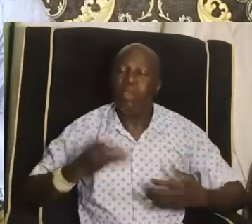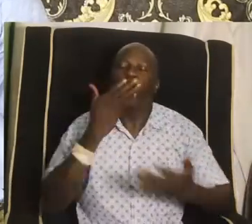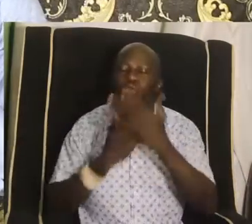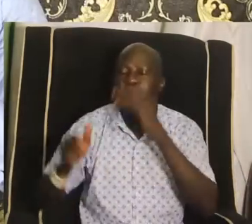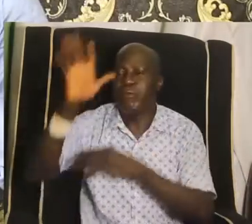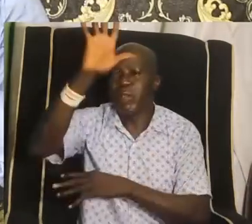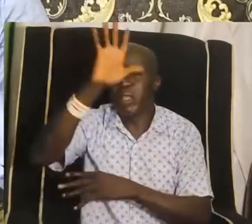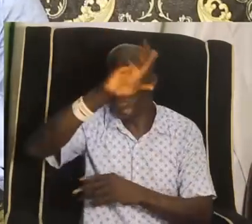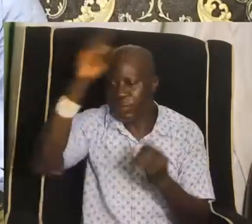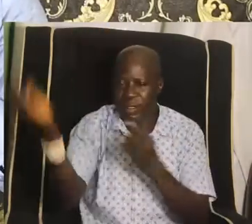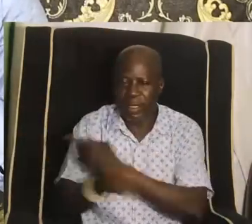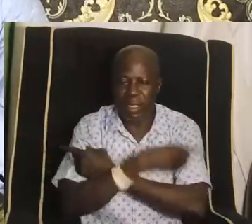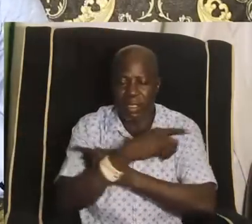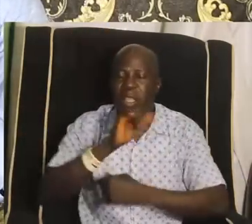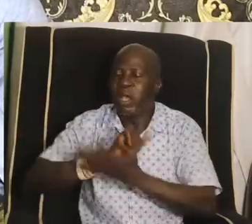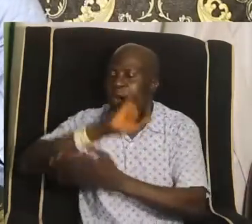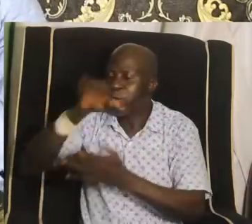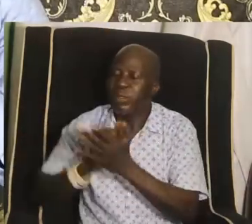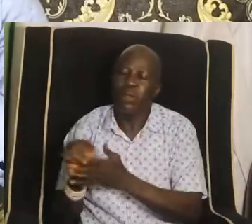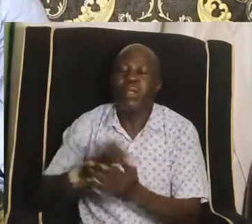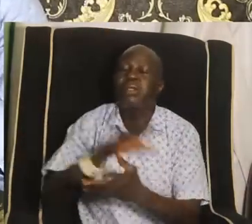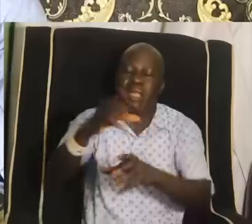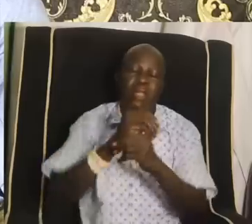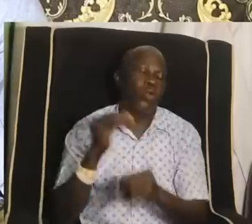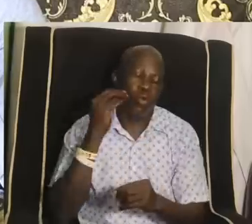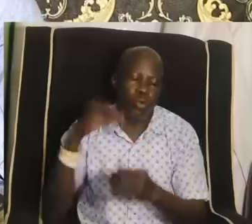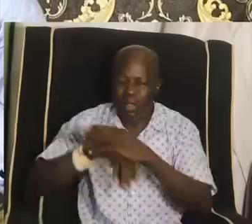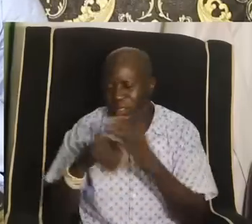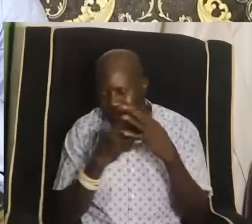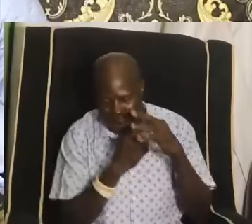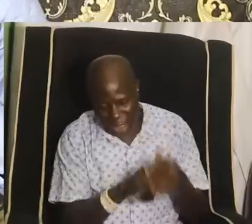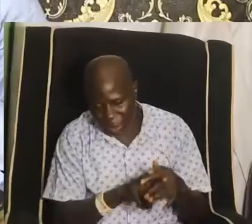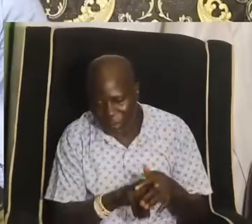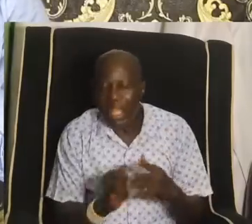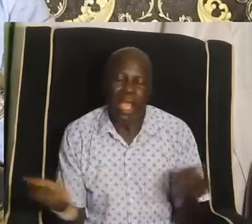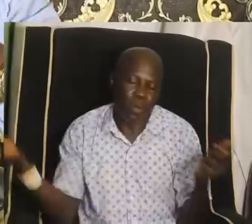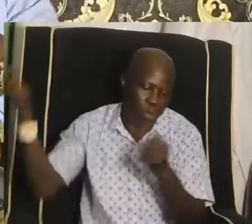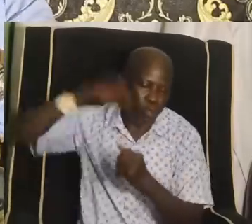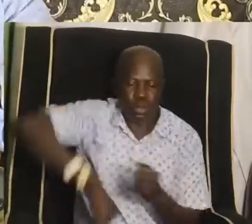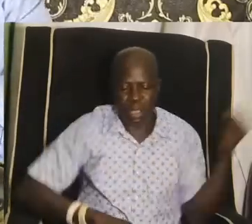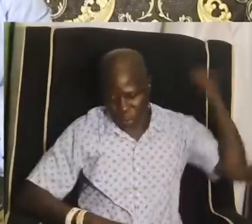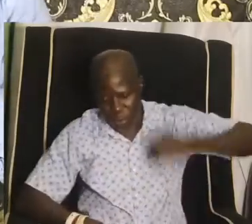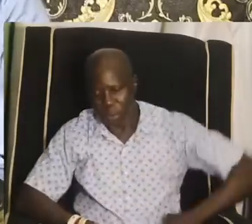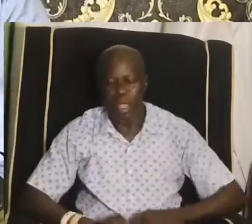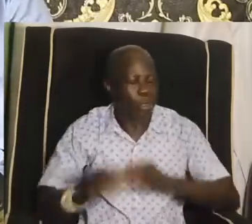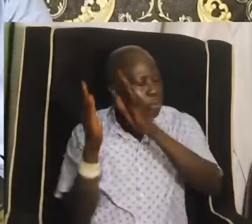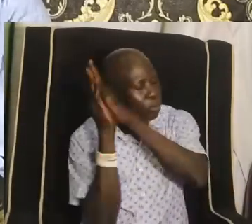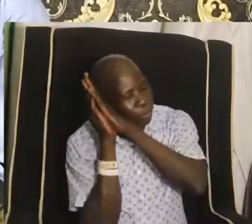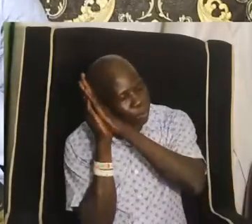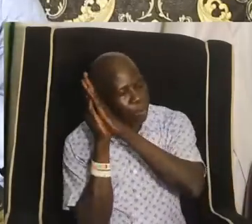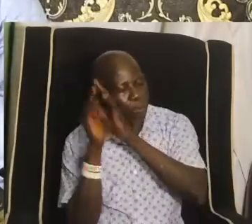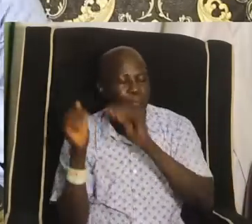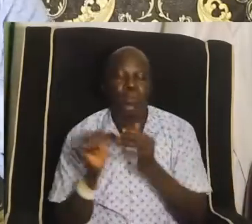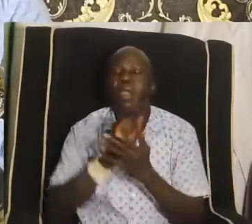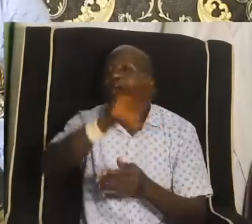marrow. 5 days. Only both they look better. He said, "As it go get home, he just use the clothes and use that coat